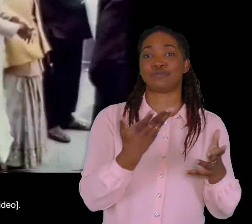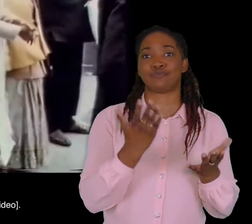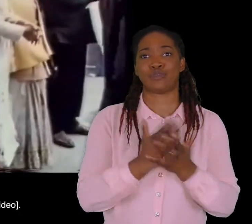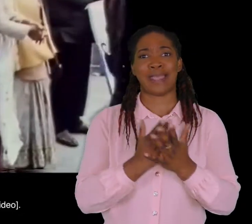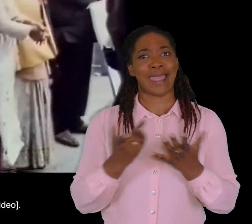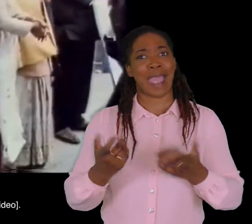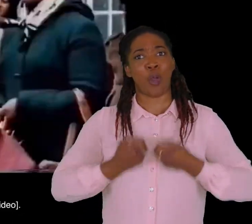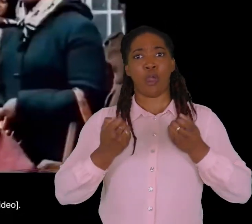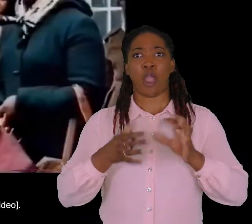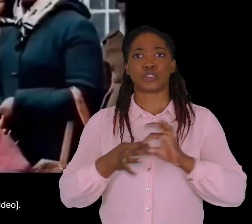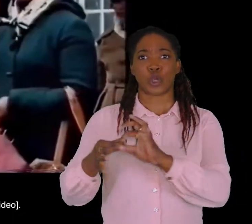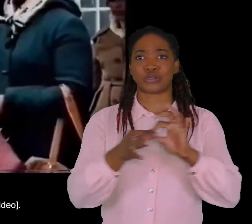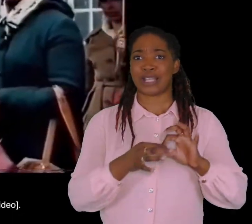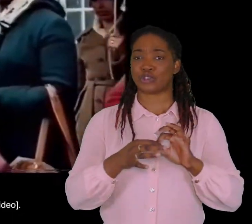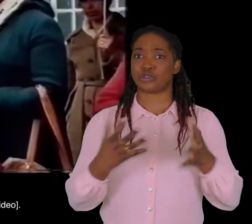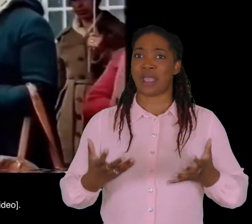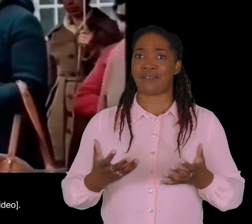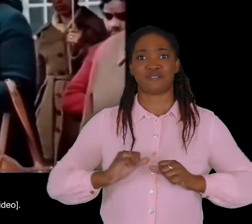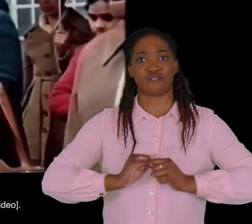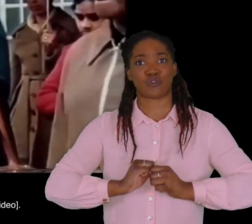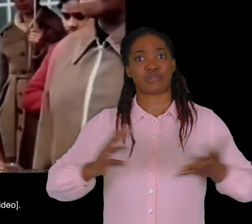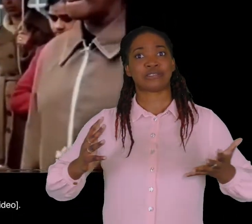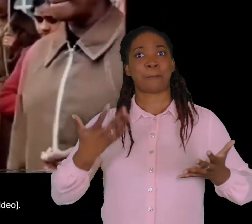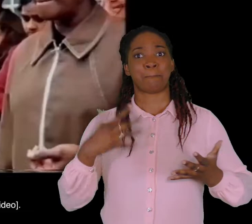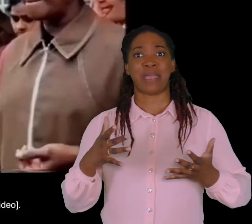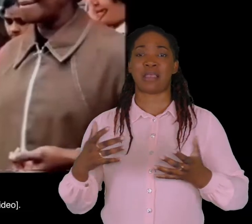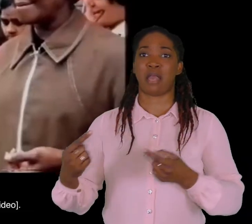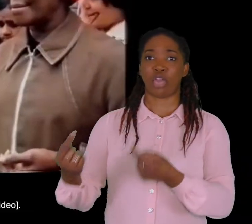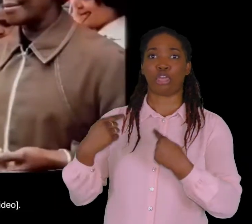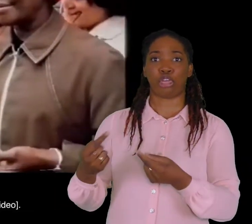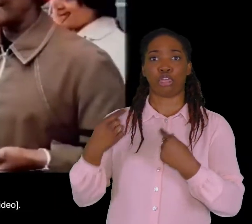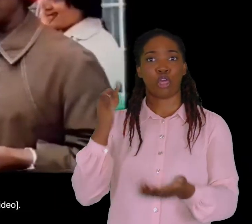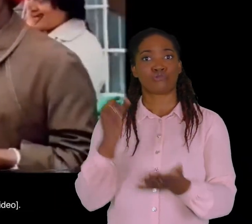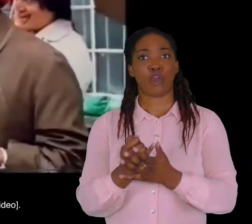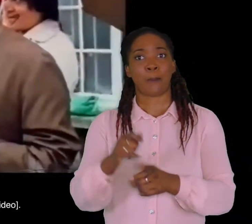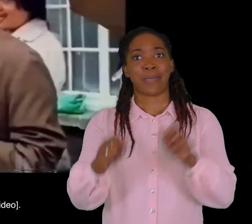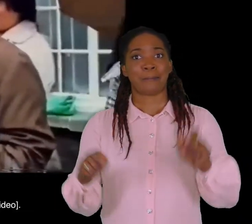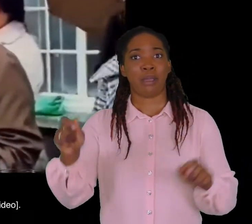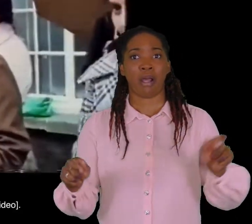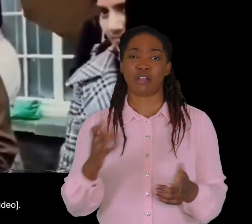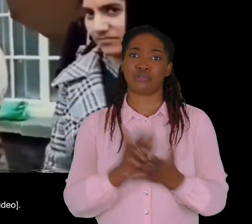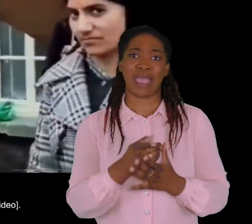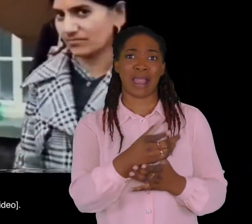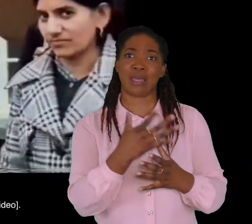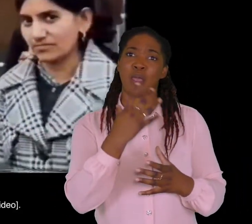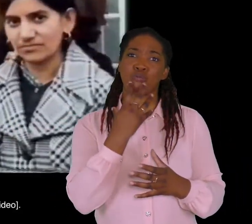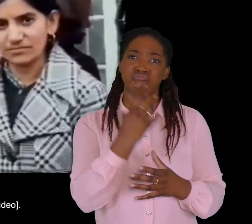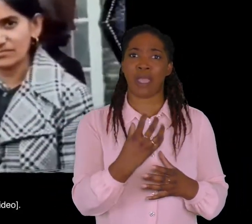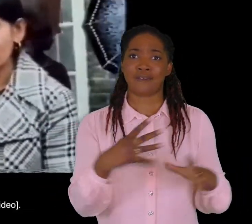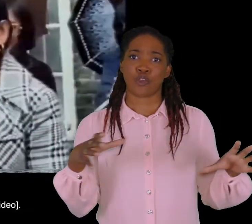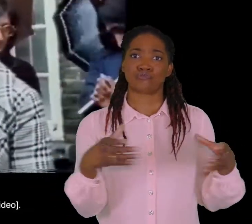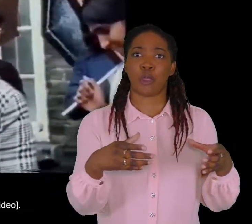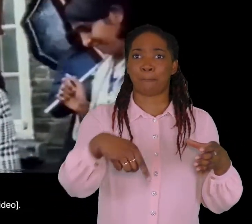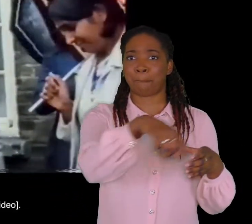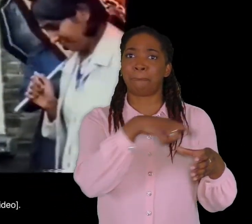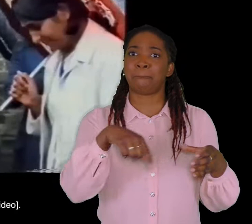say one point on that. The National Association of Freedom picked on the wrong people this time. But they not only picked upon one